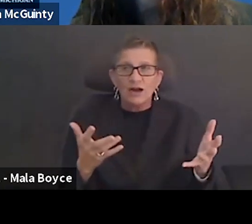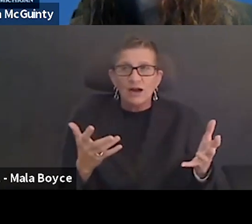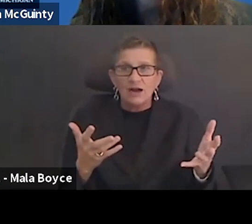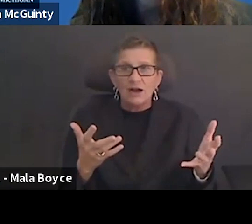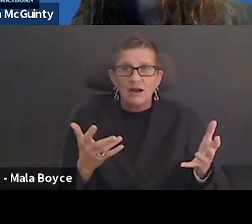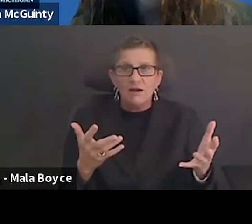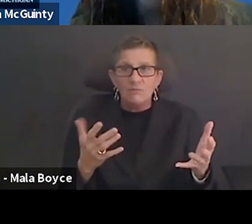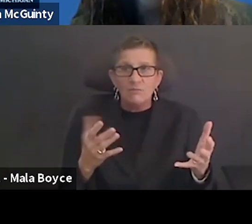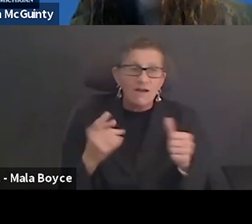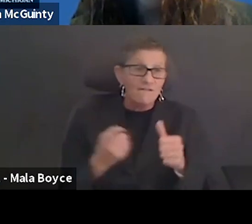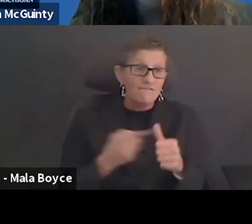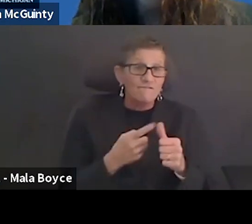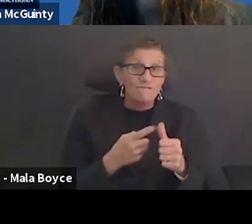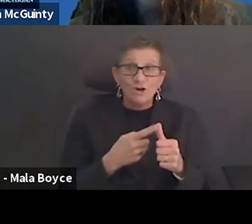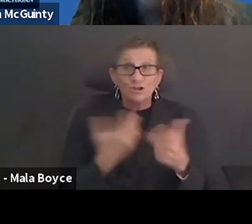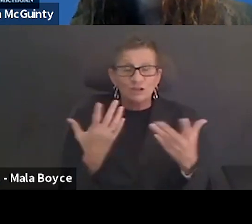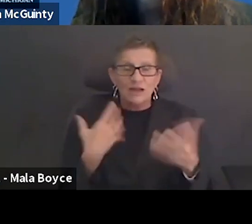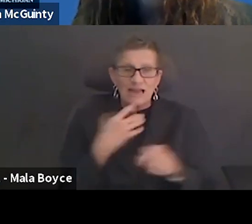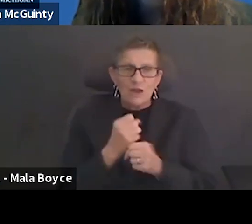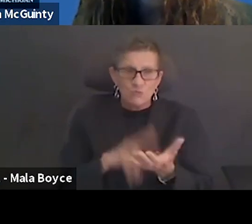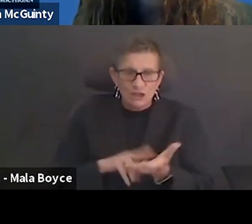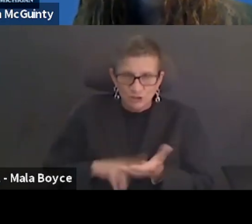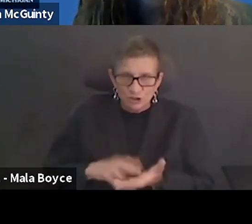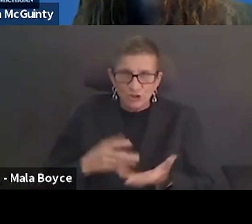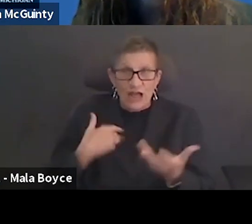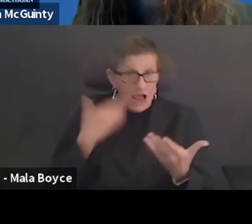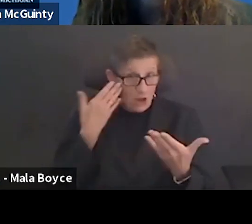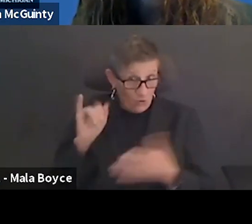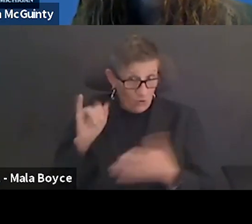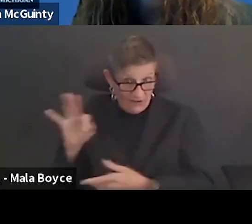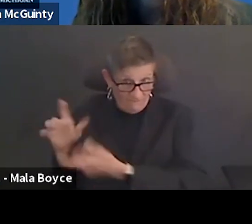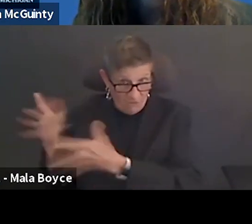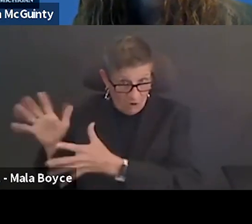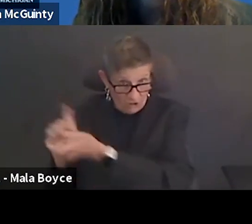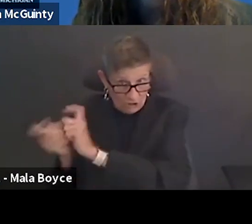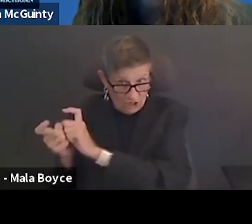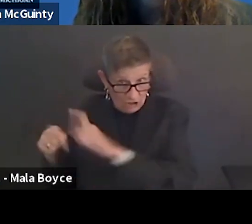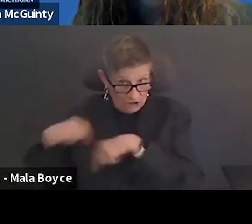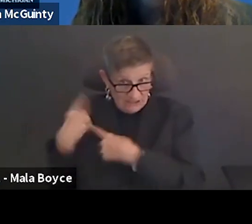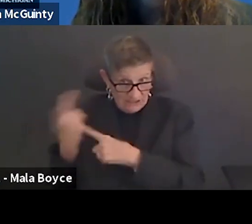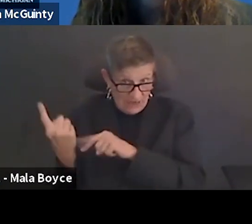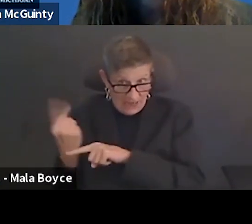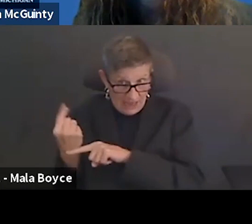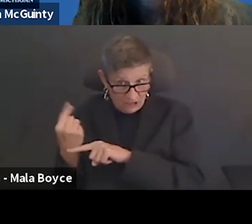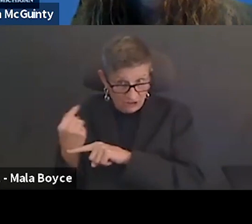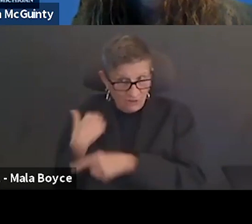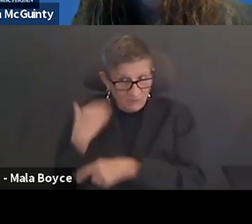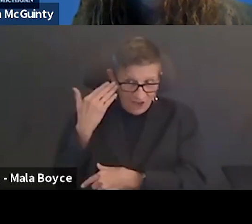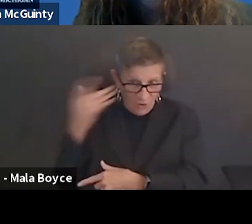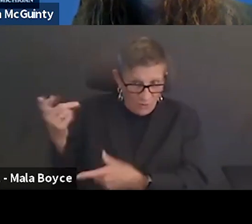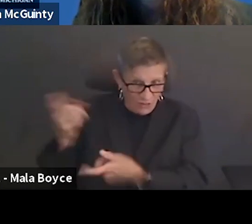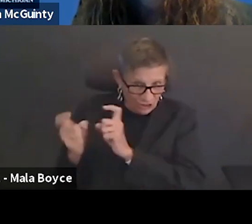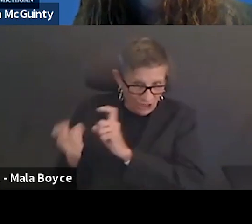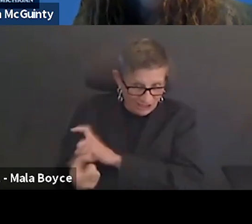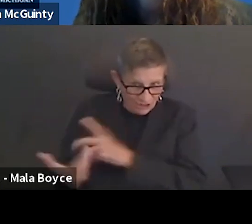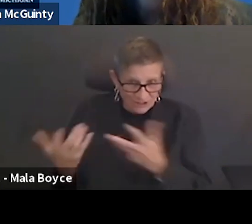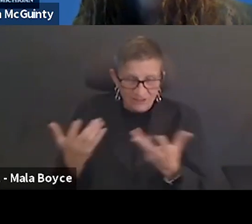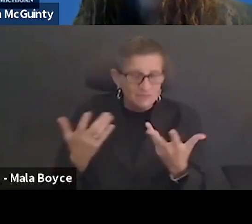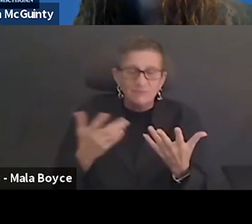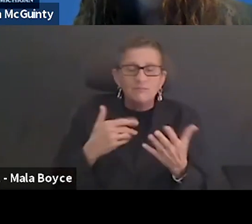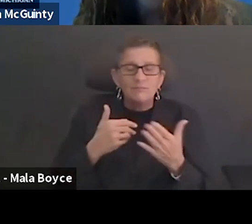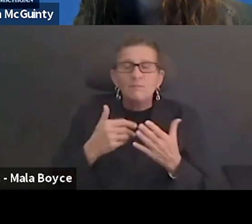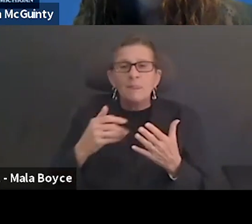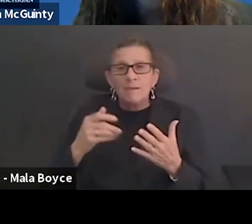And first and foremost, getting registered. I don't know if it's changed since last year because I know changes are being implemented. And so